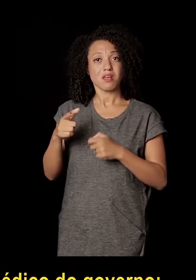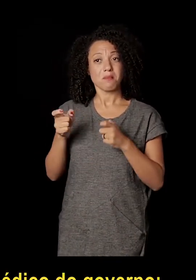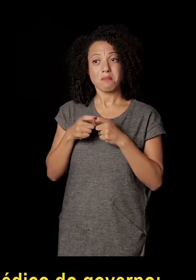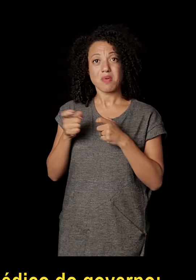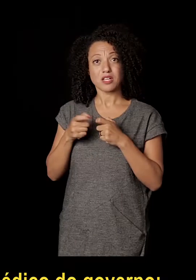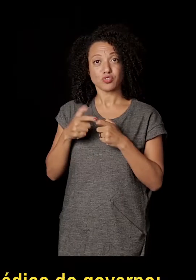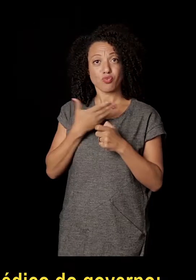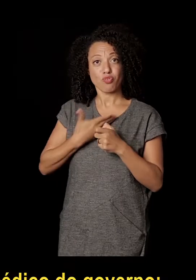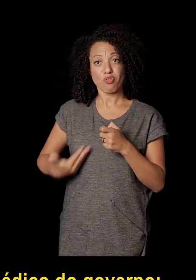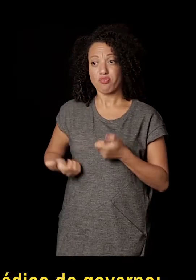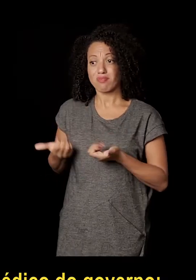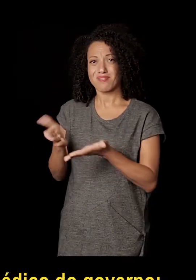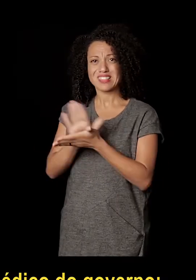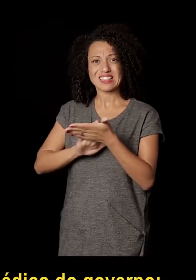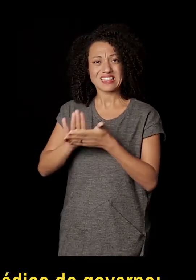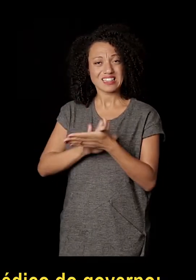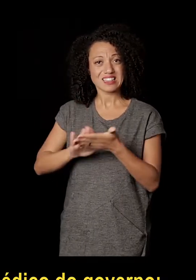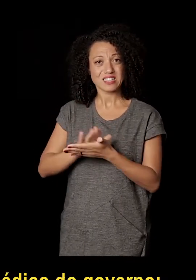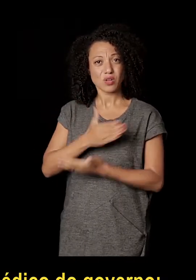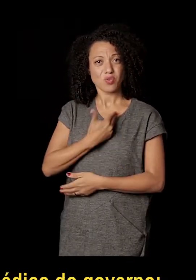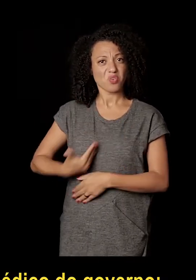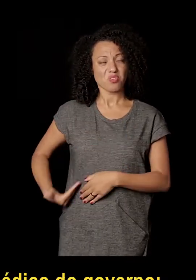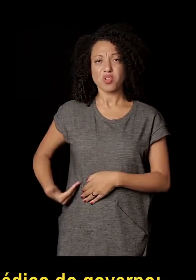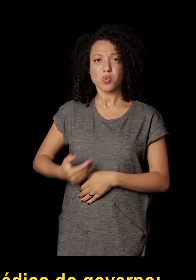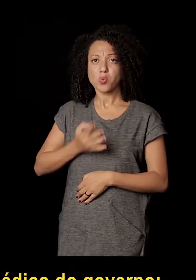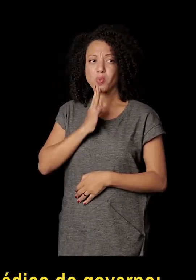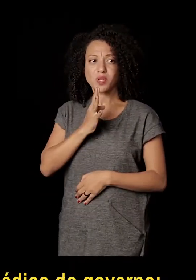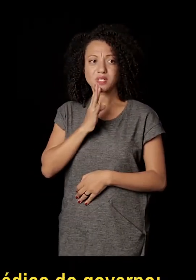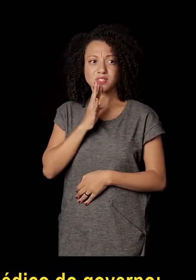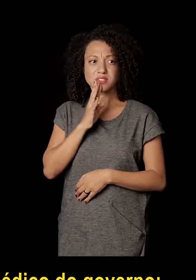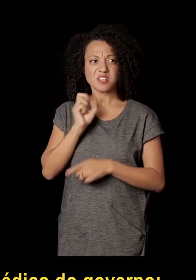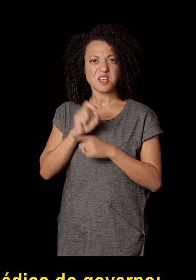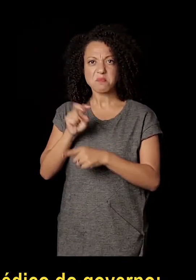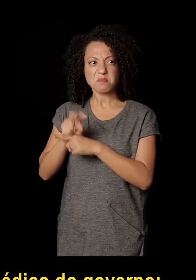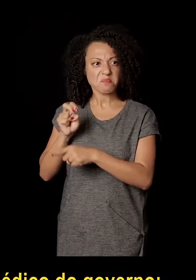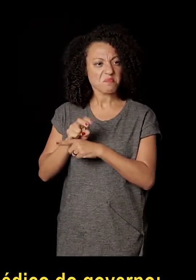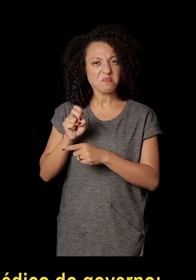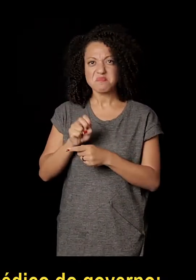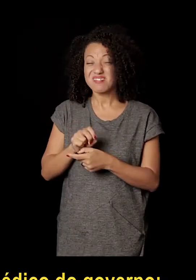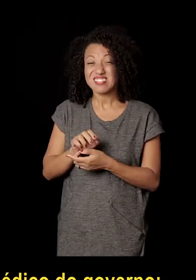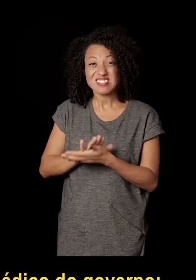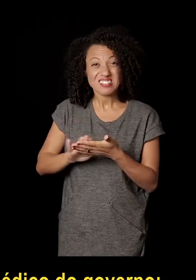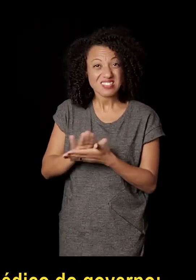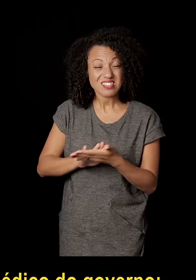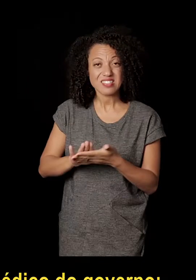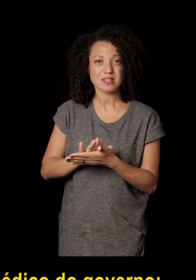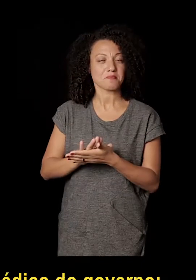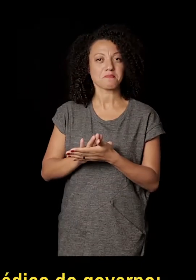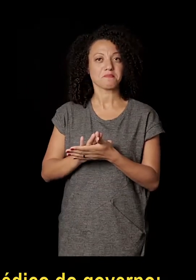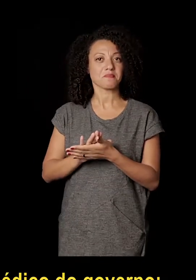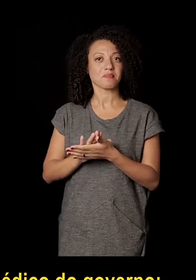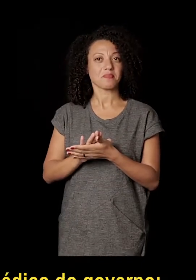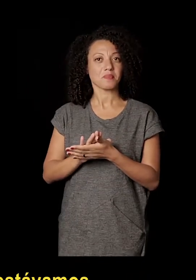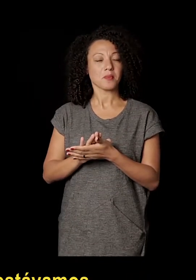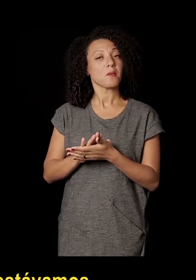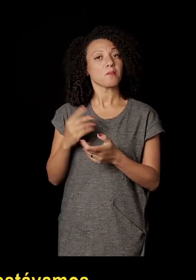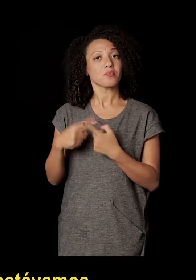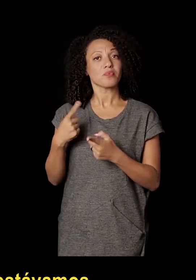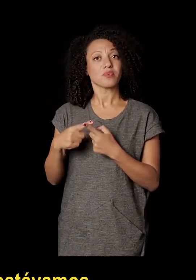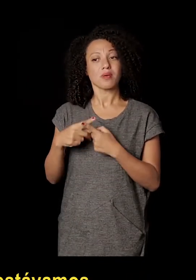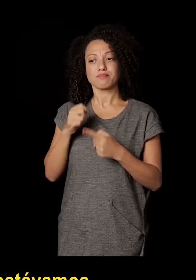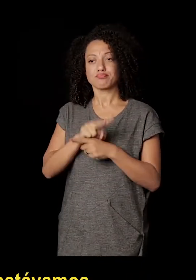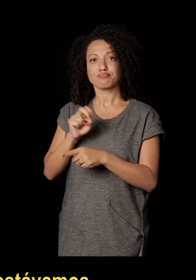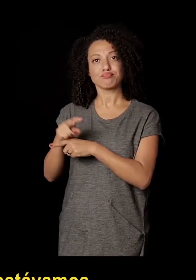no medical treatment from the government. The government was not recognizing the pesticide